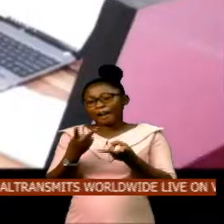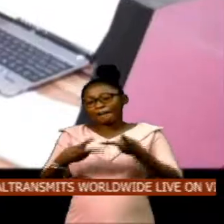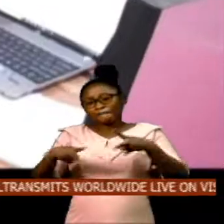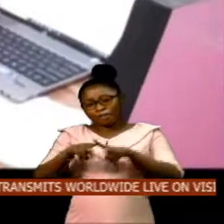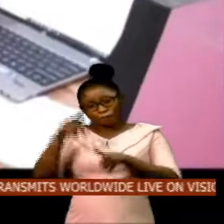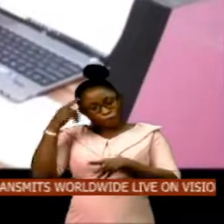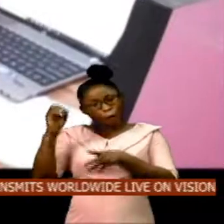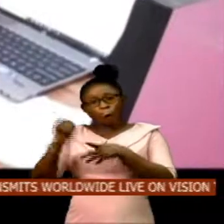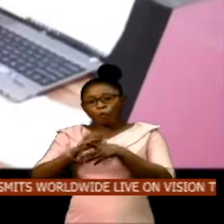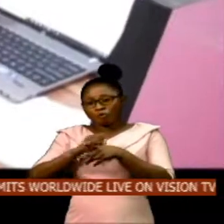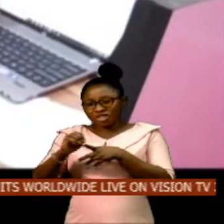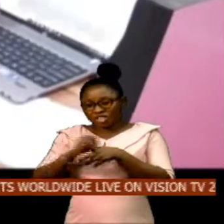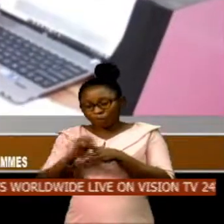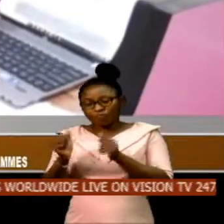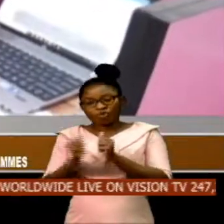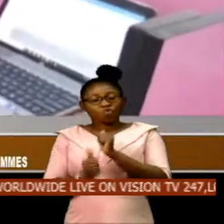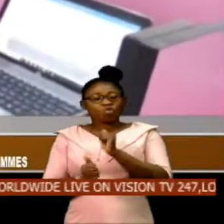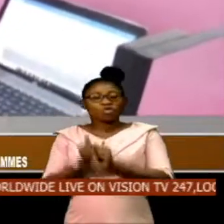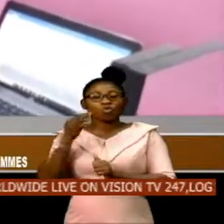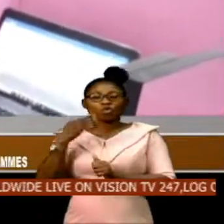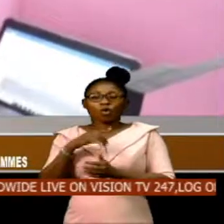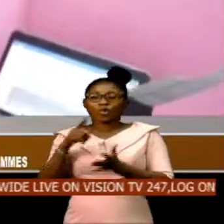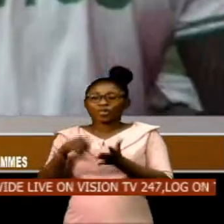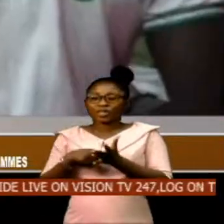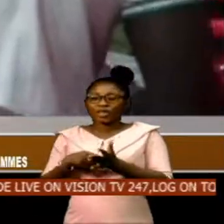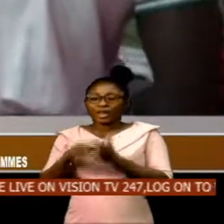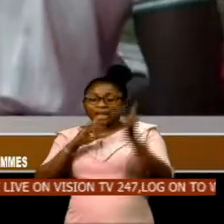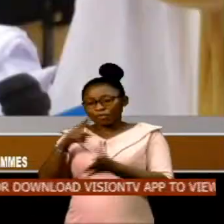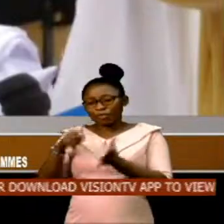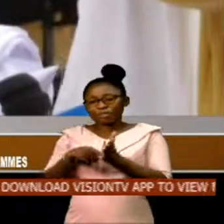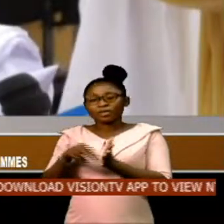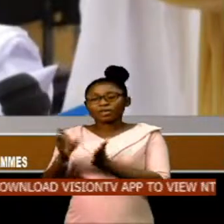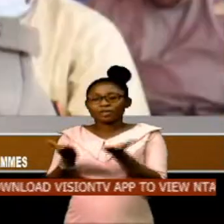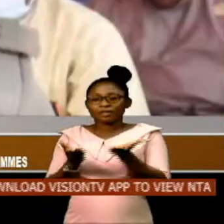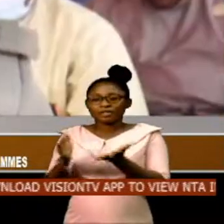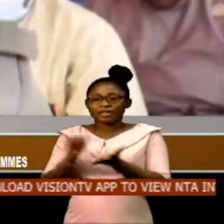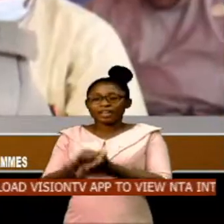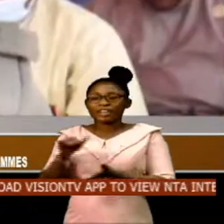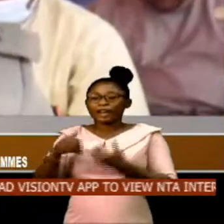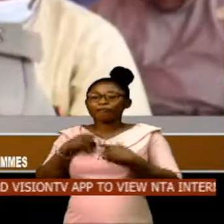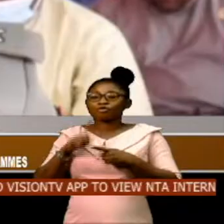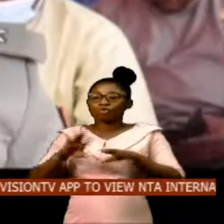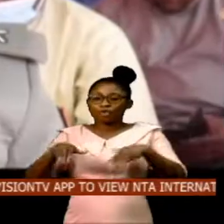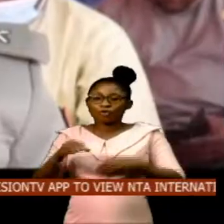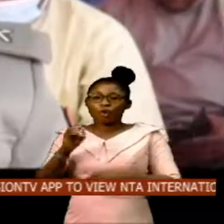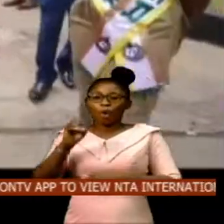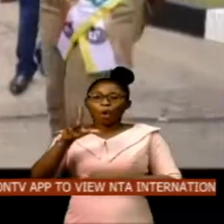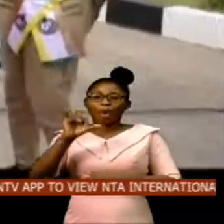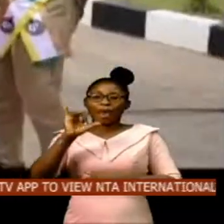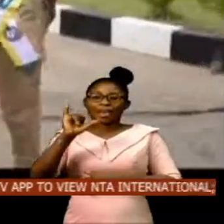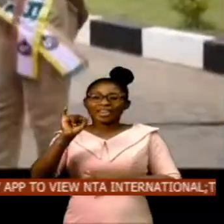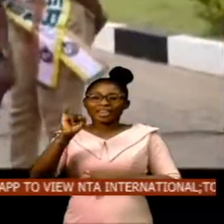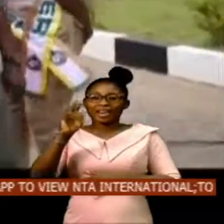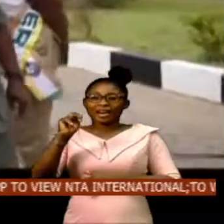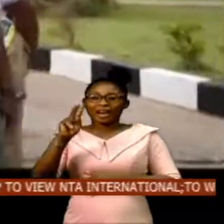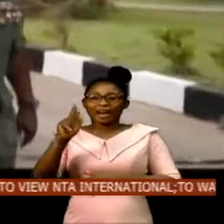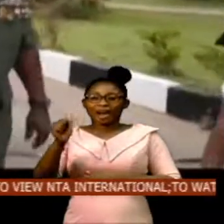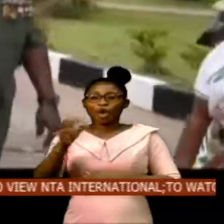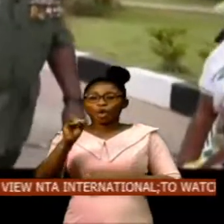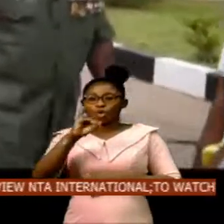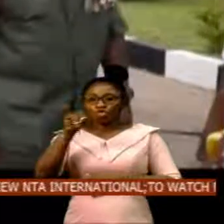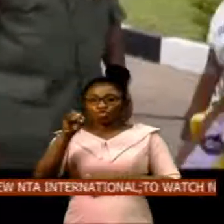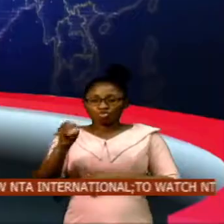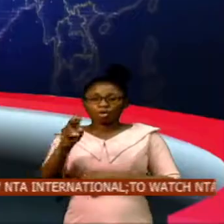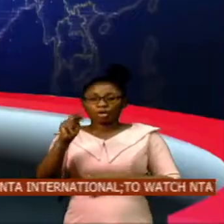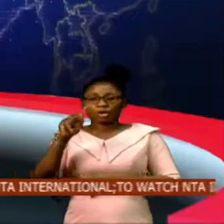and orientation. With most of the workforce expected to be to offer, Olayin Kaoju, NTN